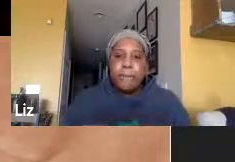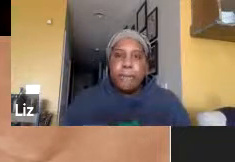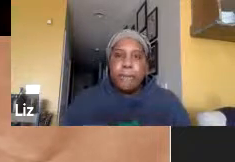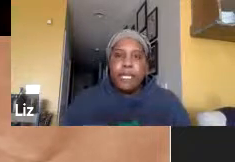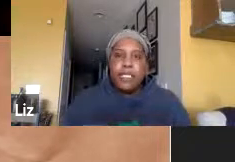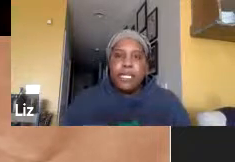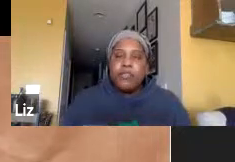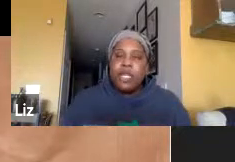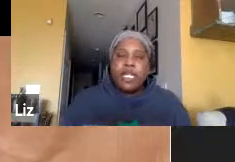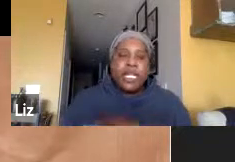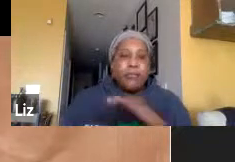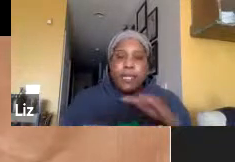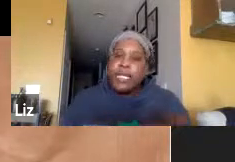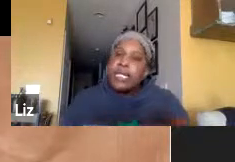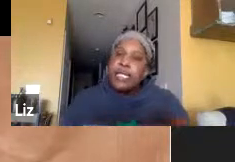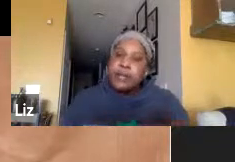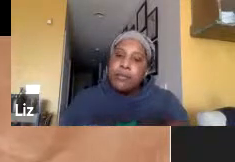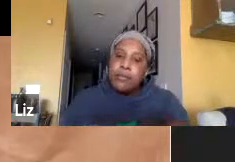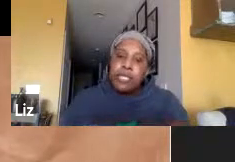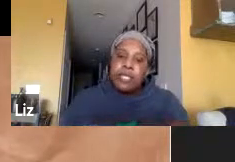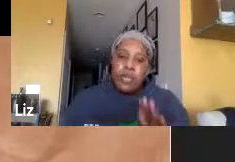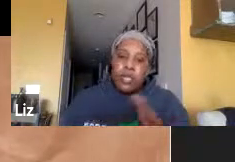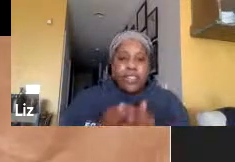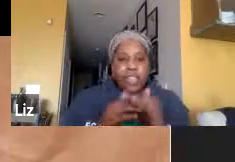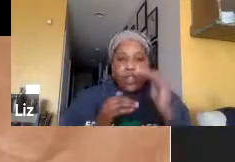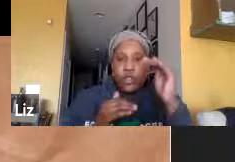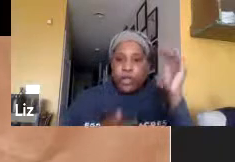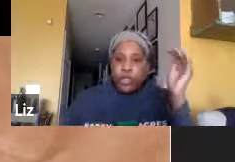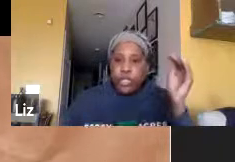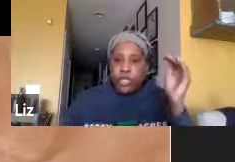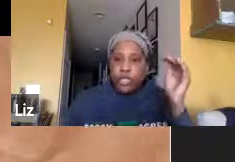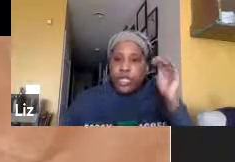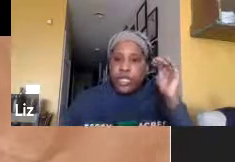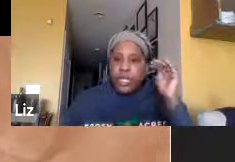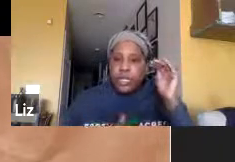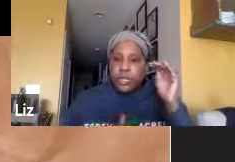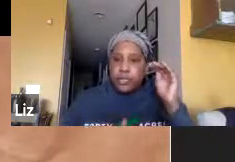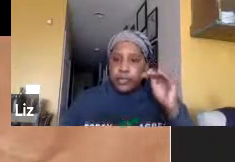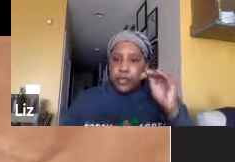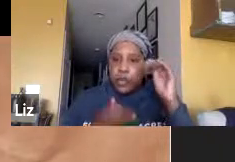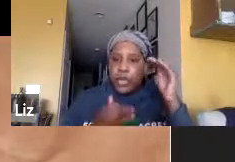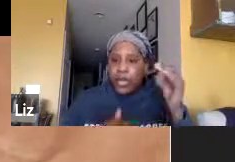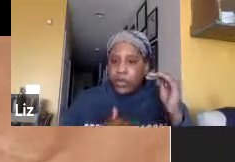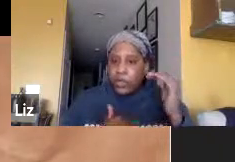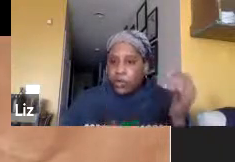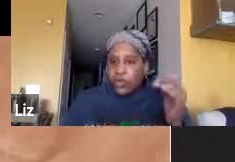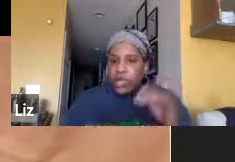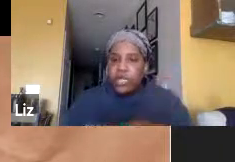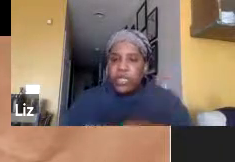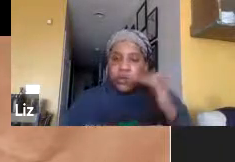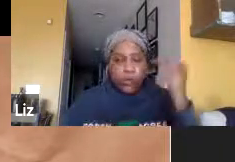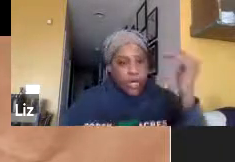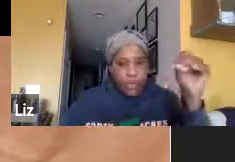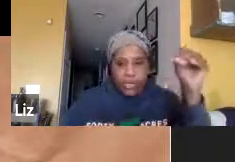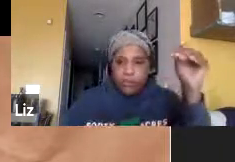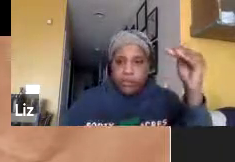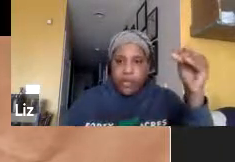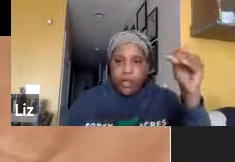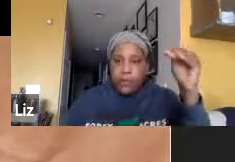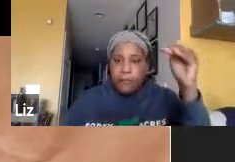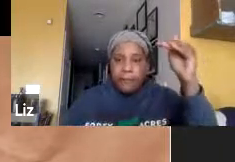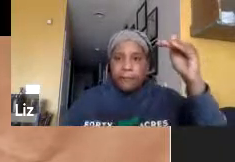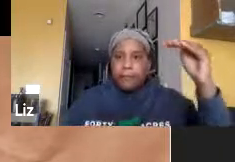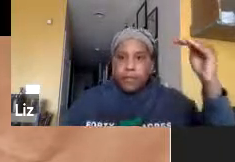Also, instead of looking at that median income number, I started looking at the distribution of where households were falling. So